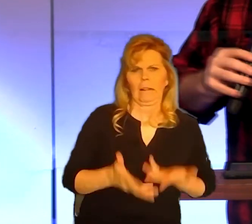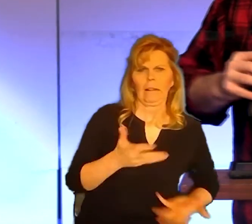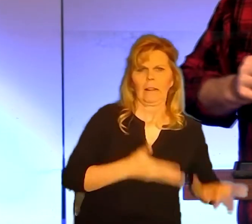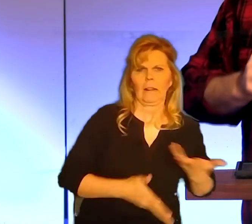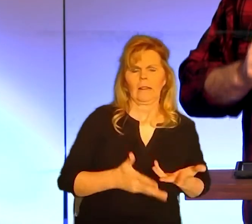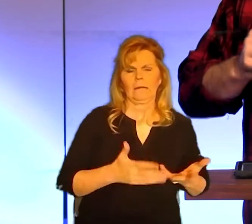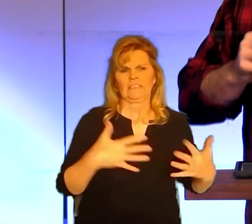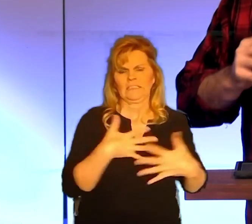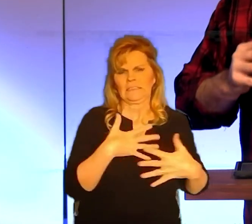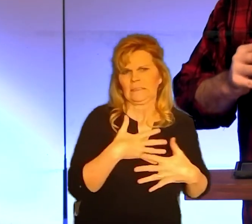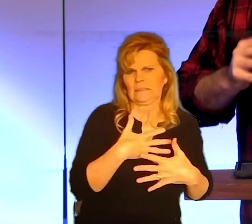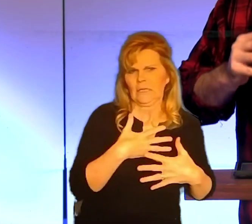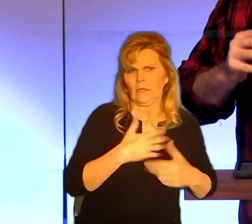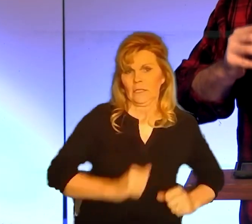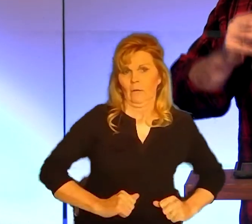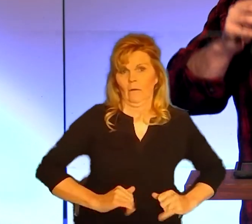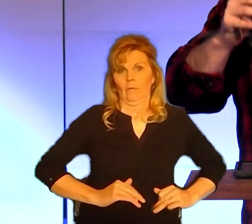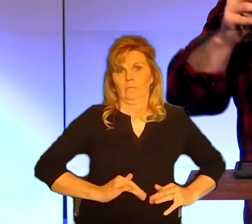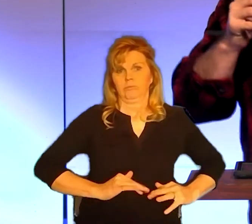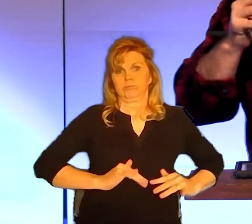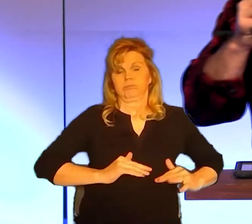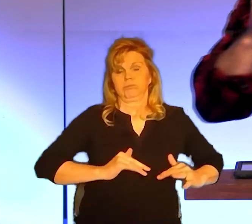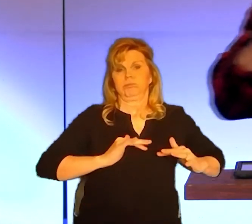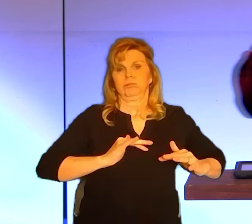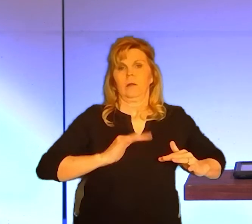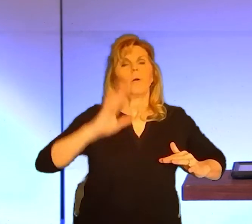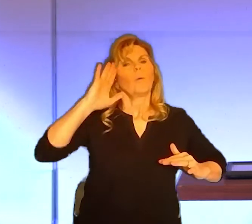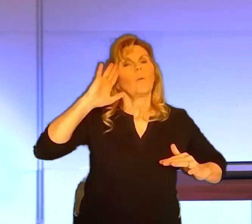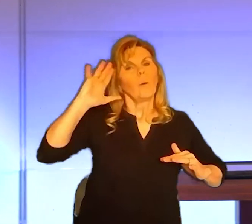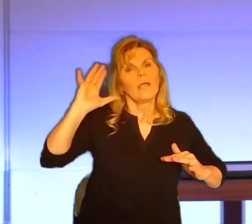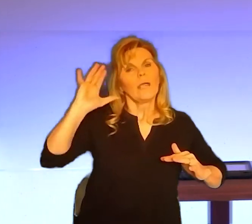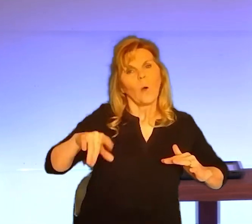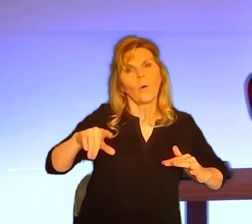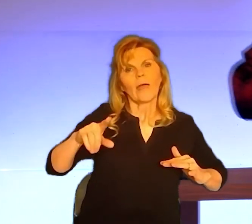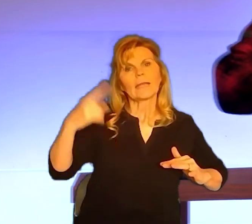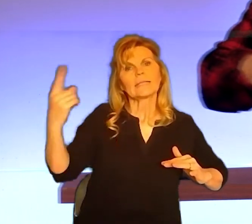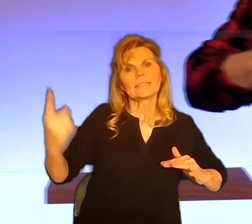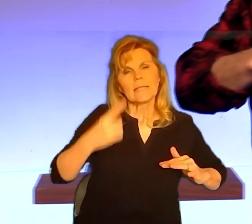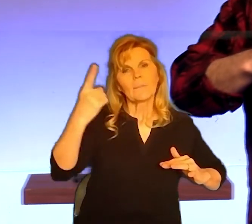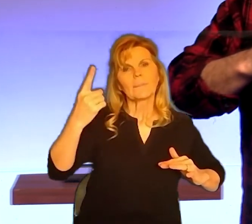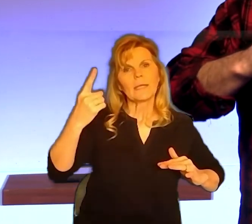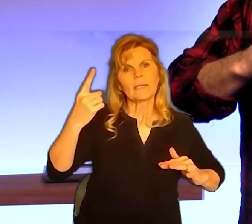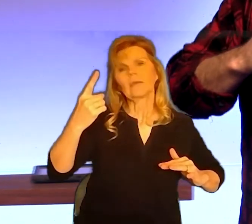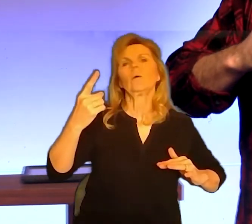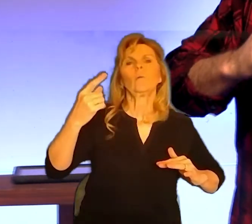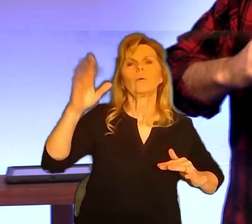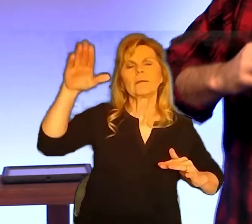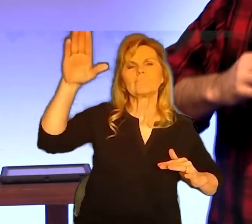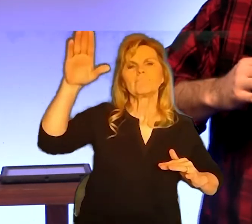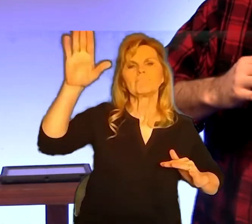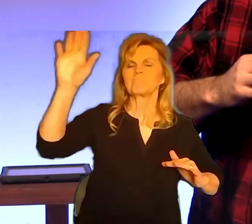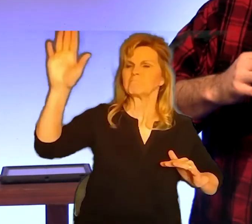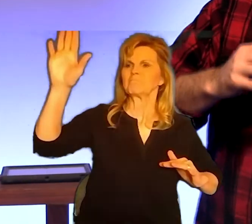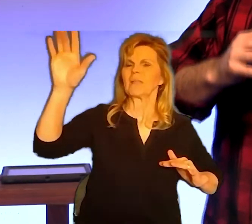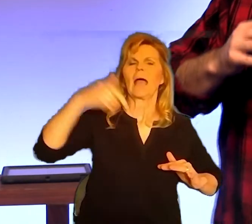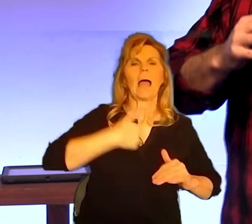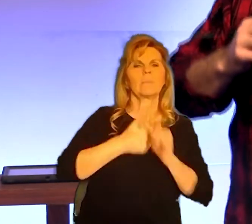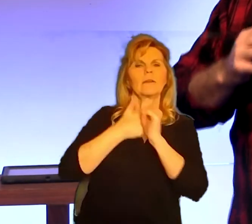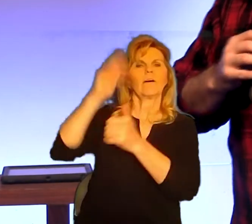these insecurities arise, we can know that something takes place when we say, you know what, I'm going to live